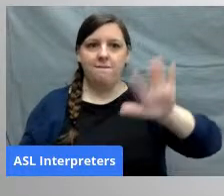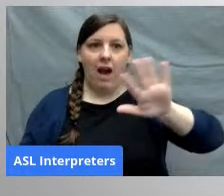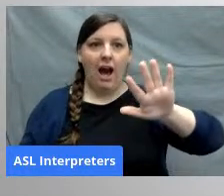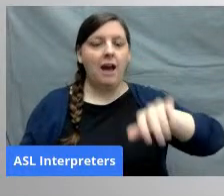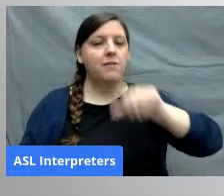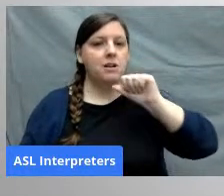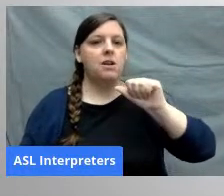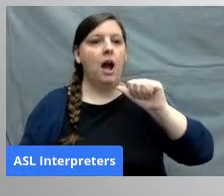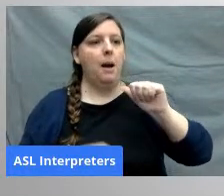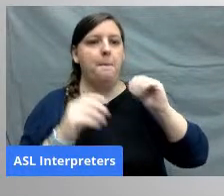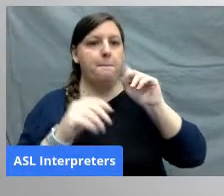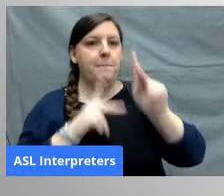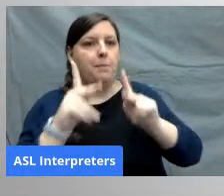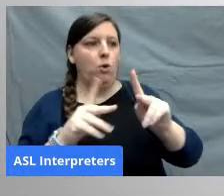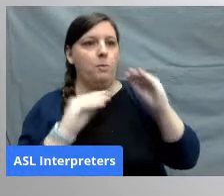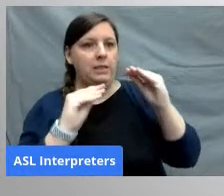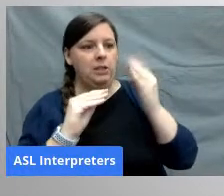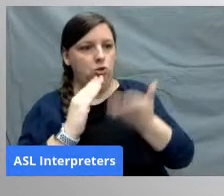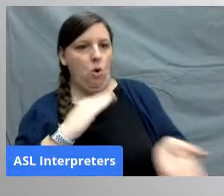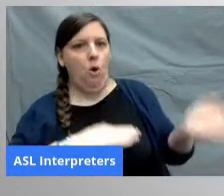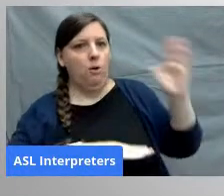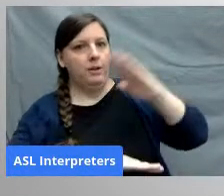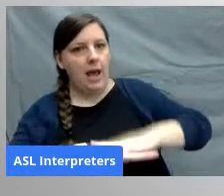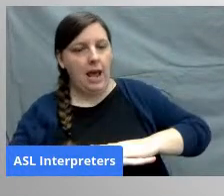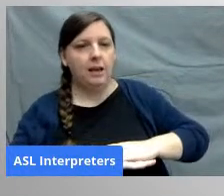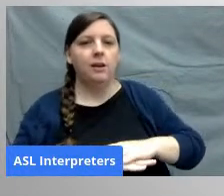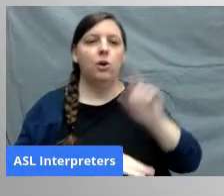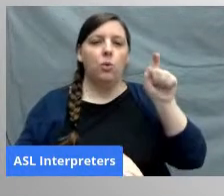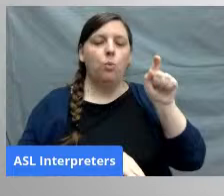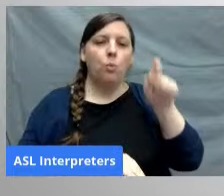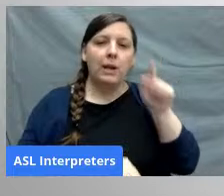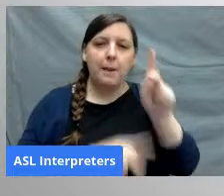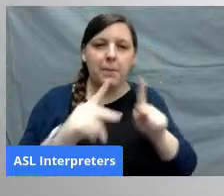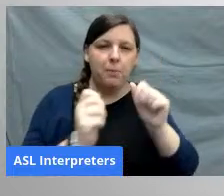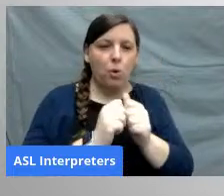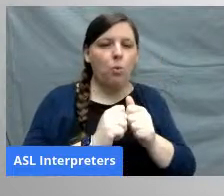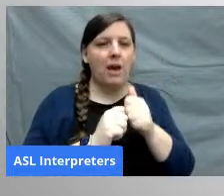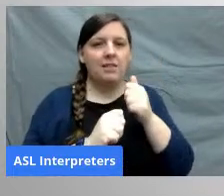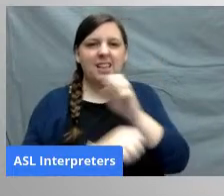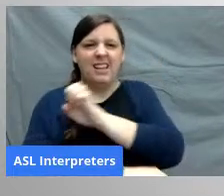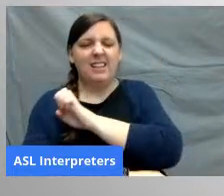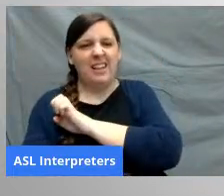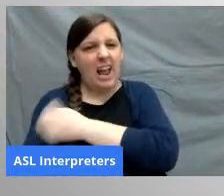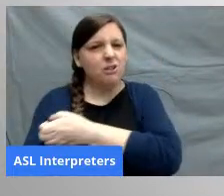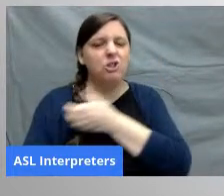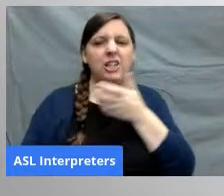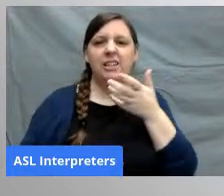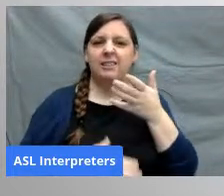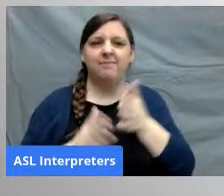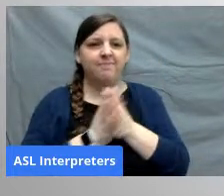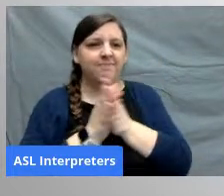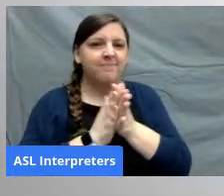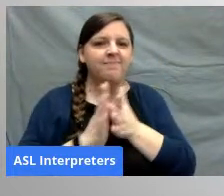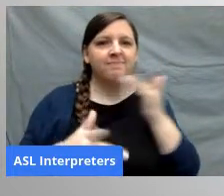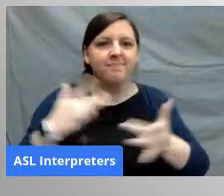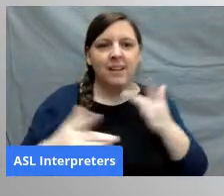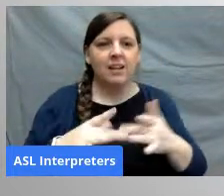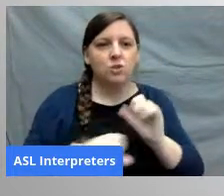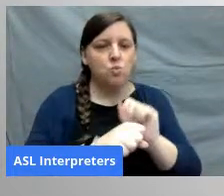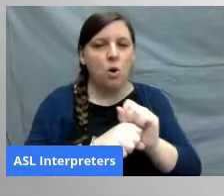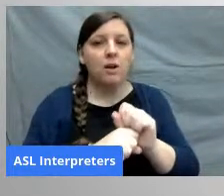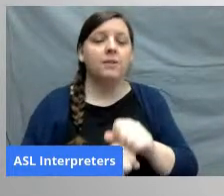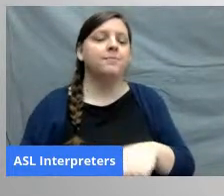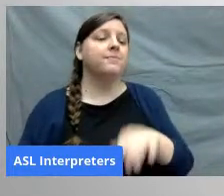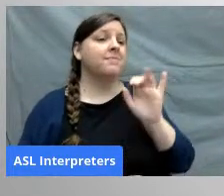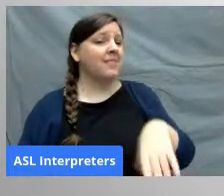with. That's great. I love that. I love that. And I know that just some of the community groups that I'm familiar